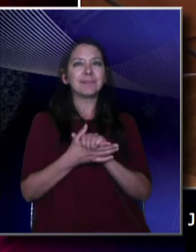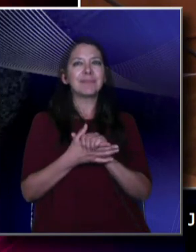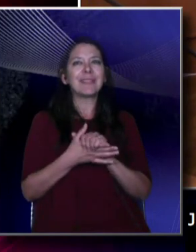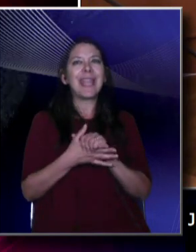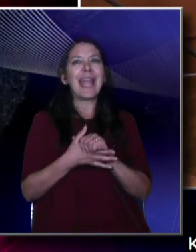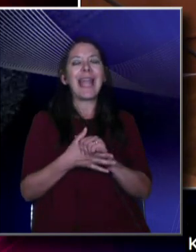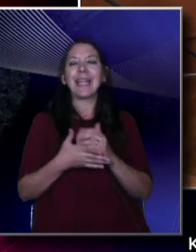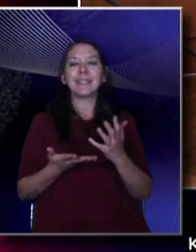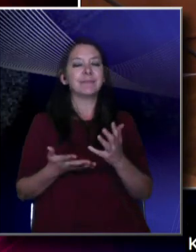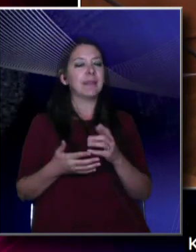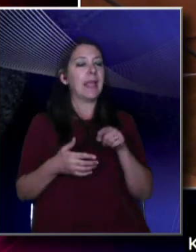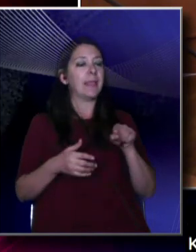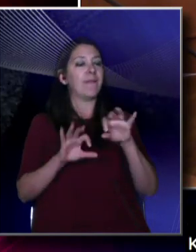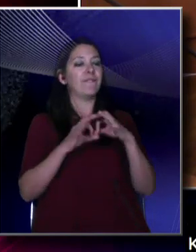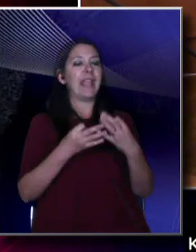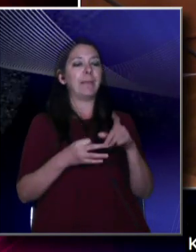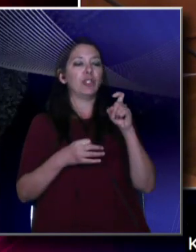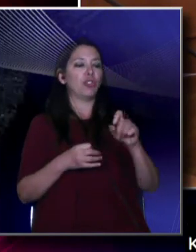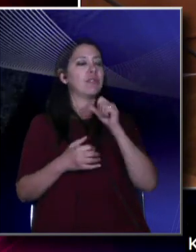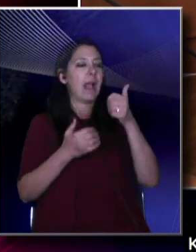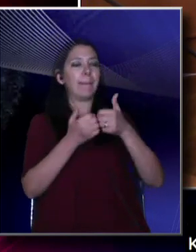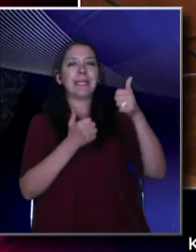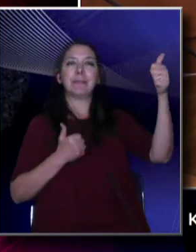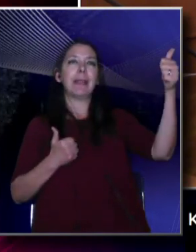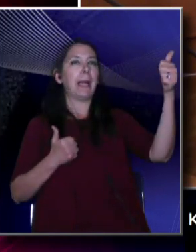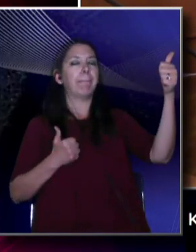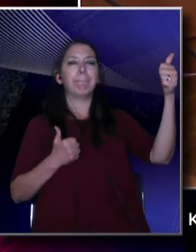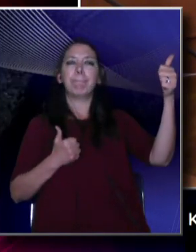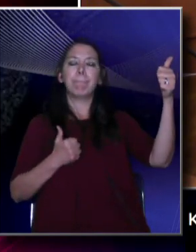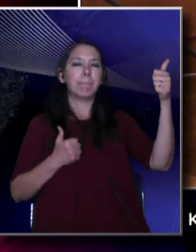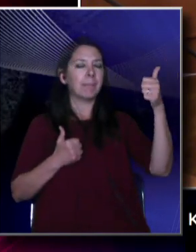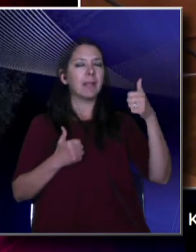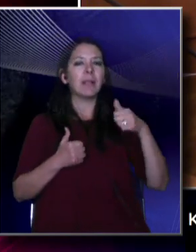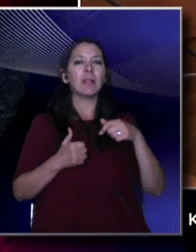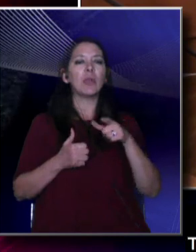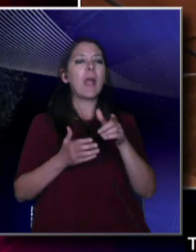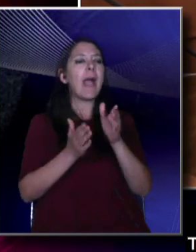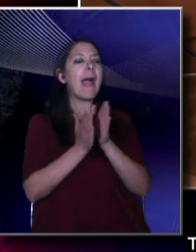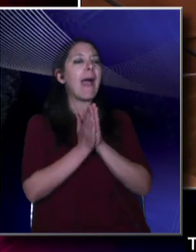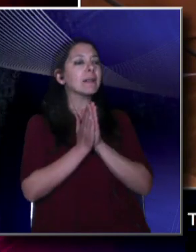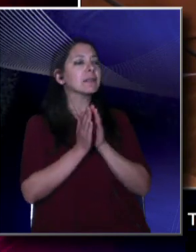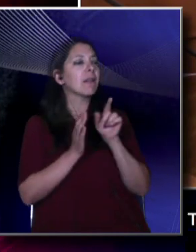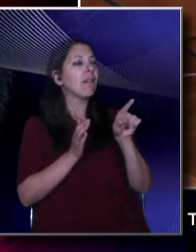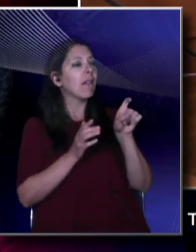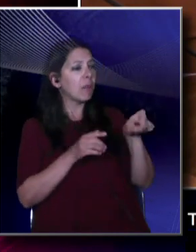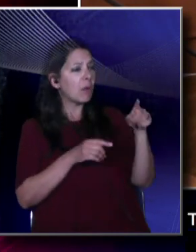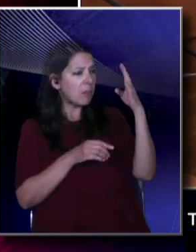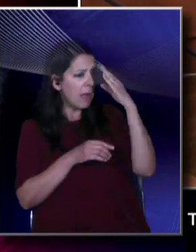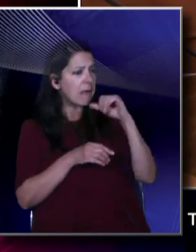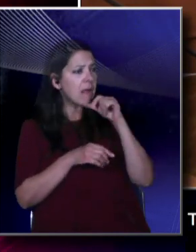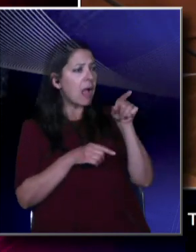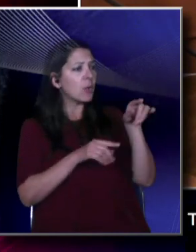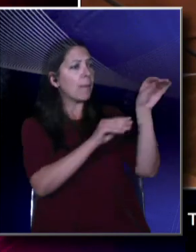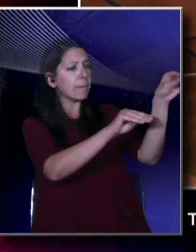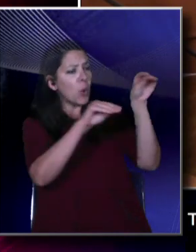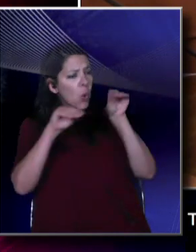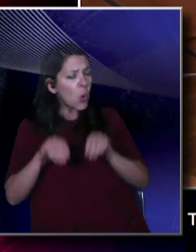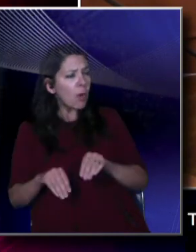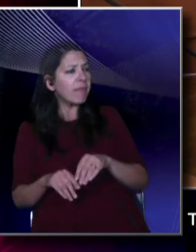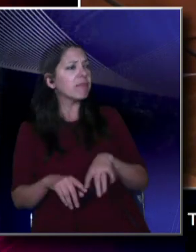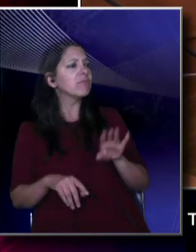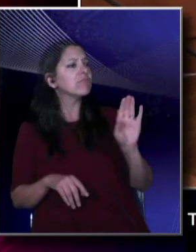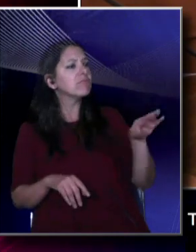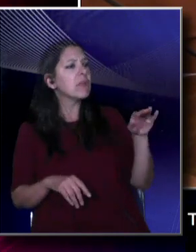They just shouldn't be split up. And asking a parent to end their career and to move